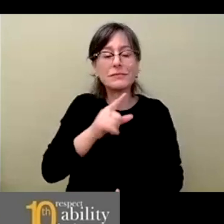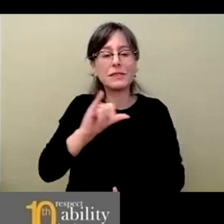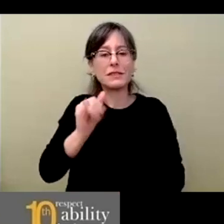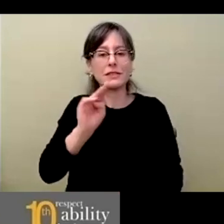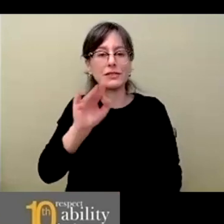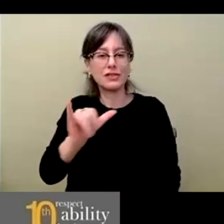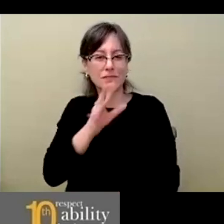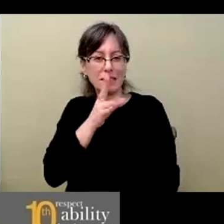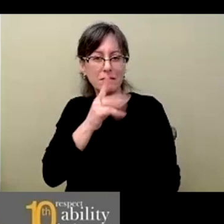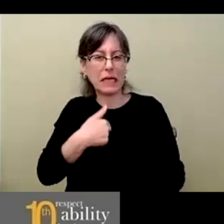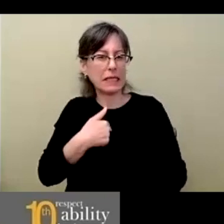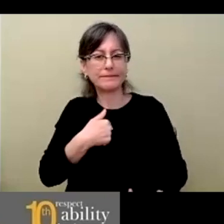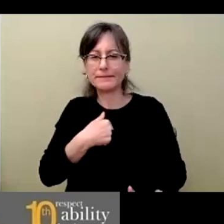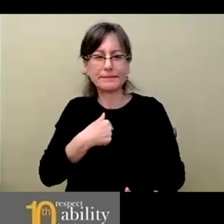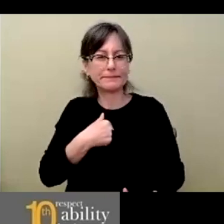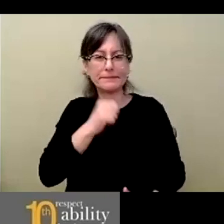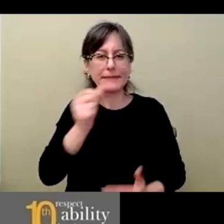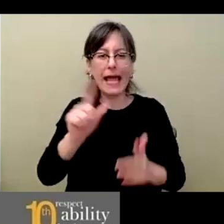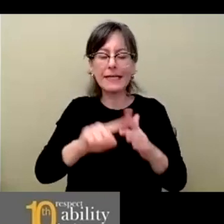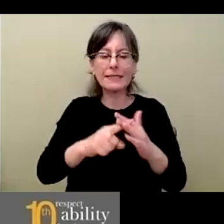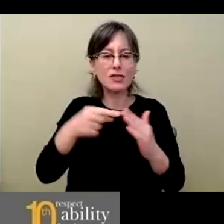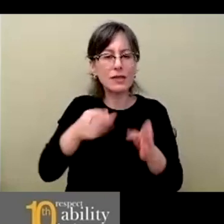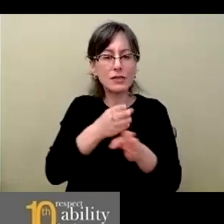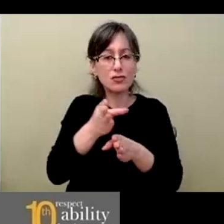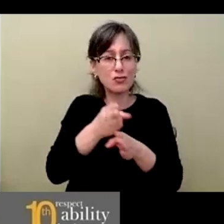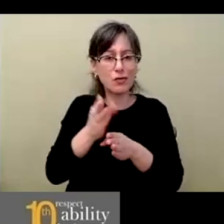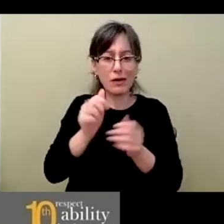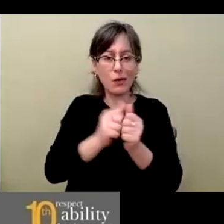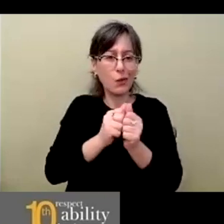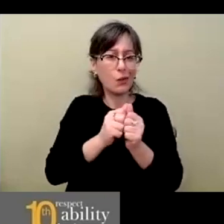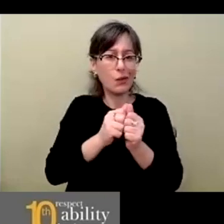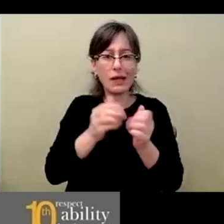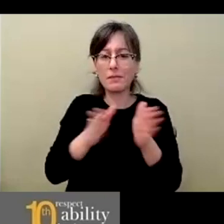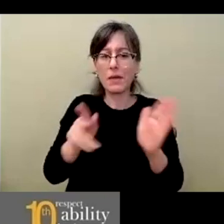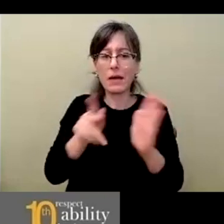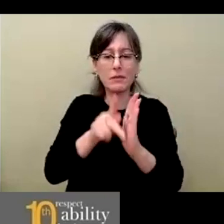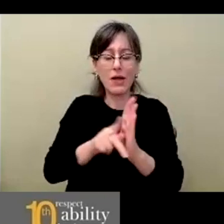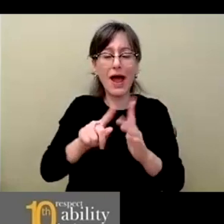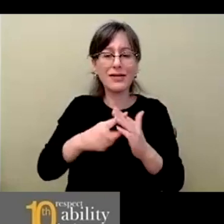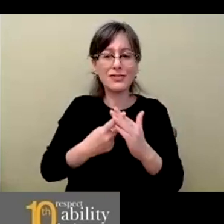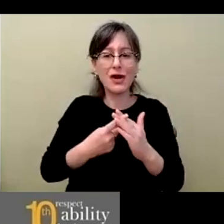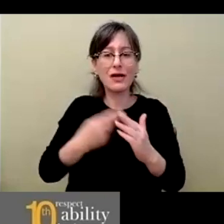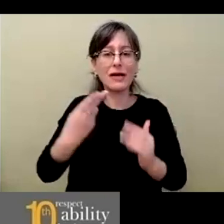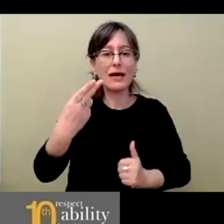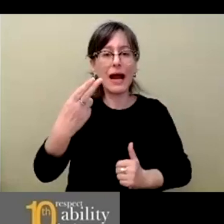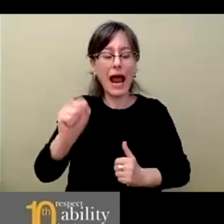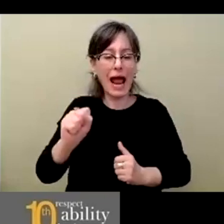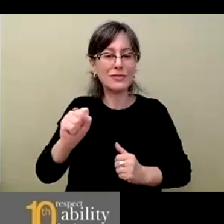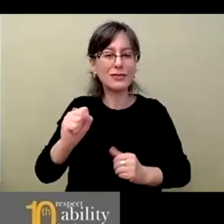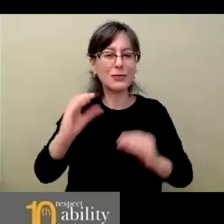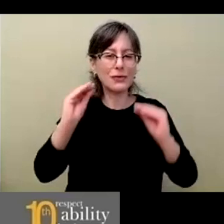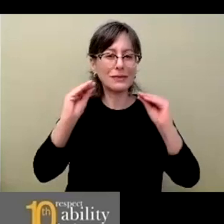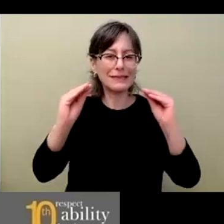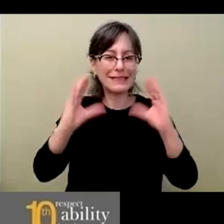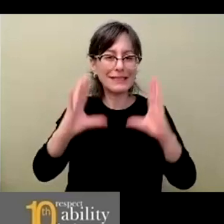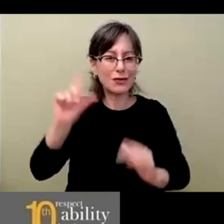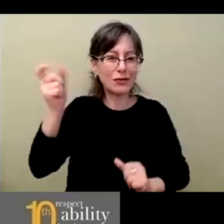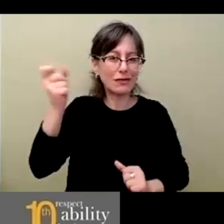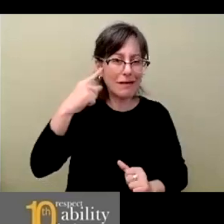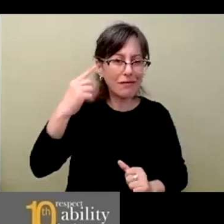didn't start my career in public policy. I started as a high school history and government teacher. So